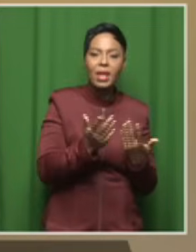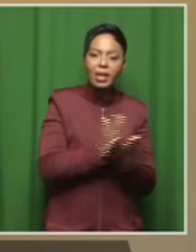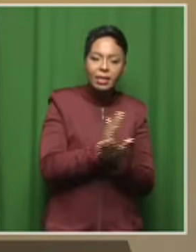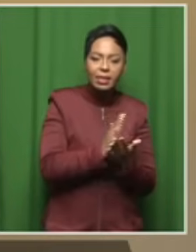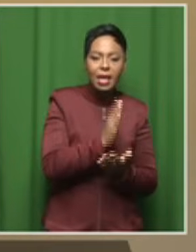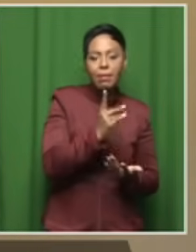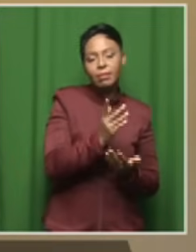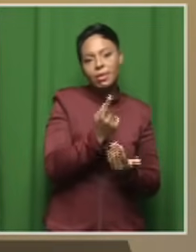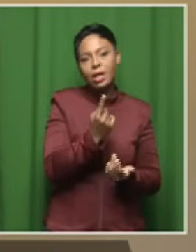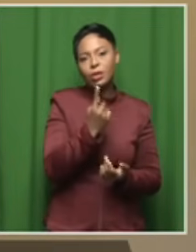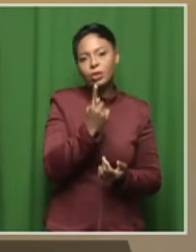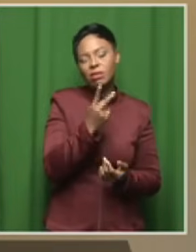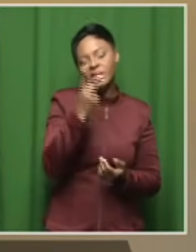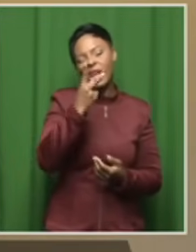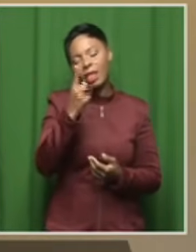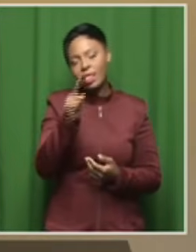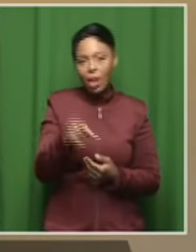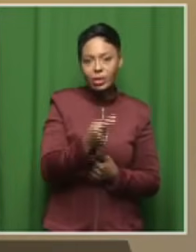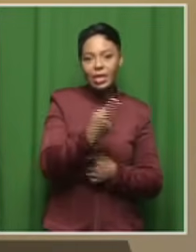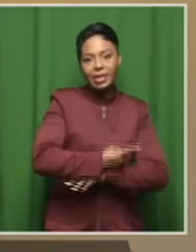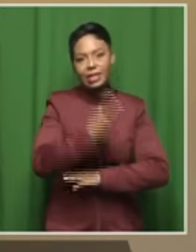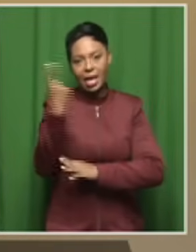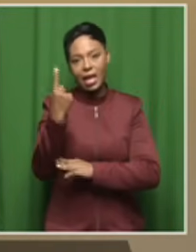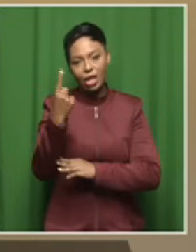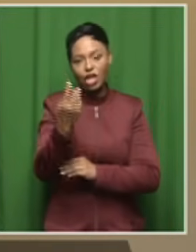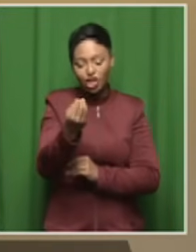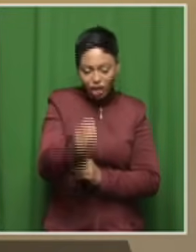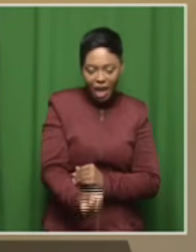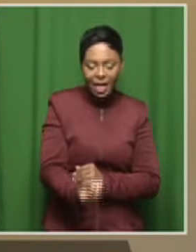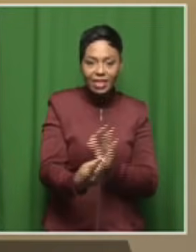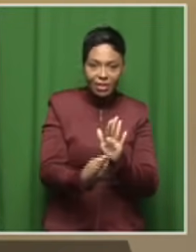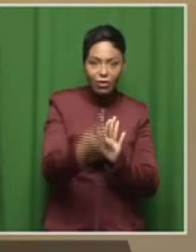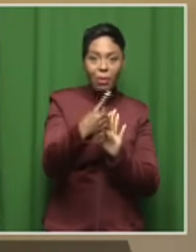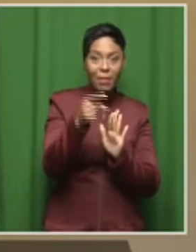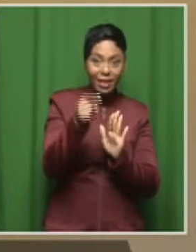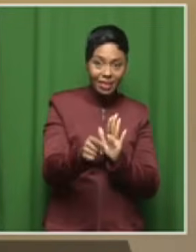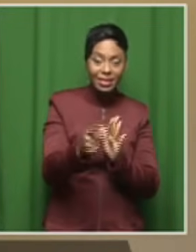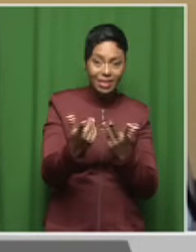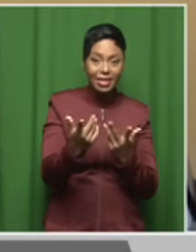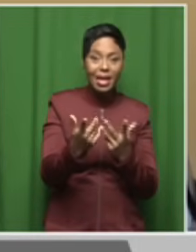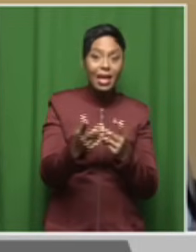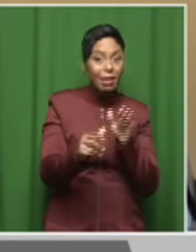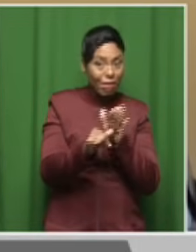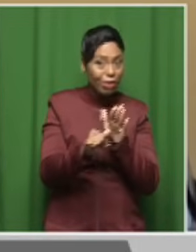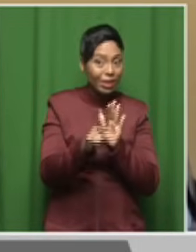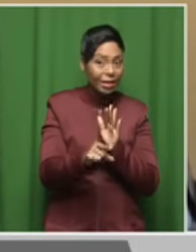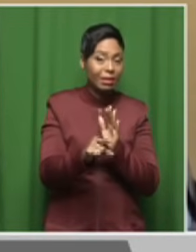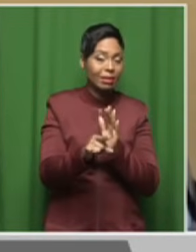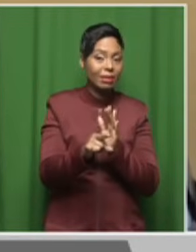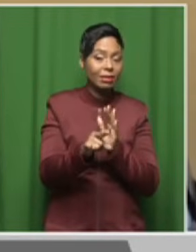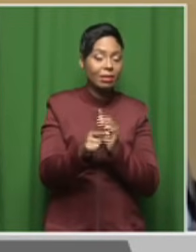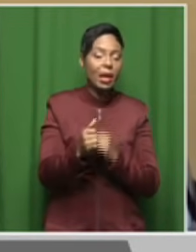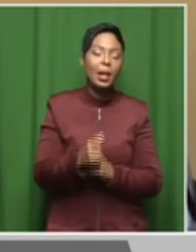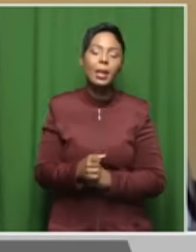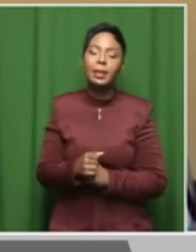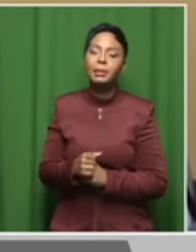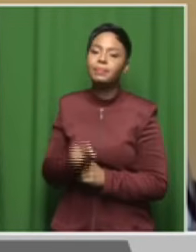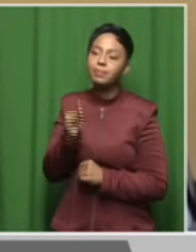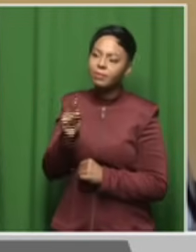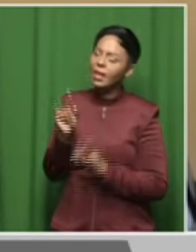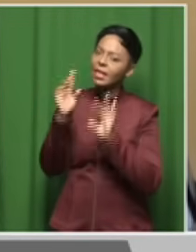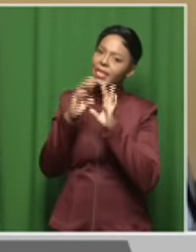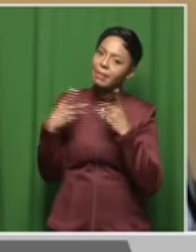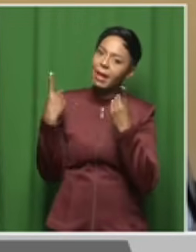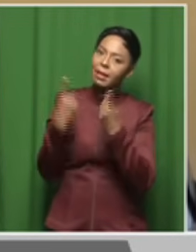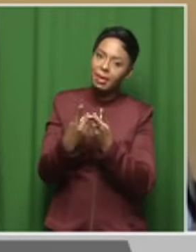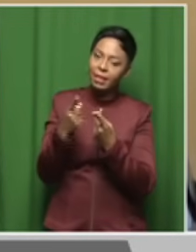second 1,000 days of a child's development. And you know, again, the department and the government, through